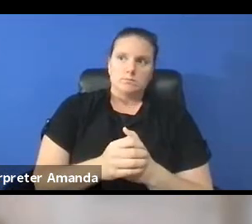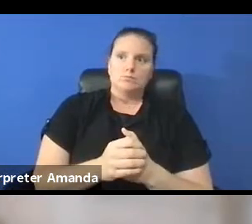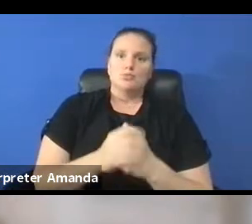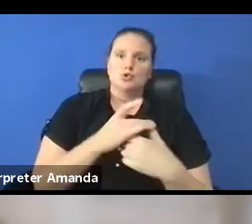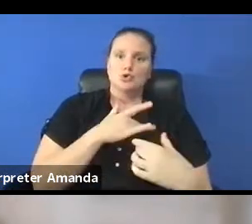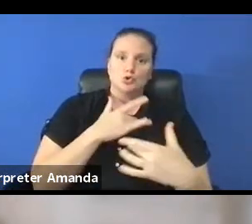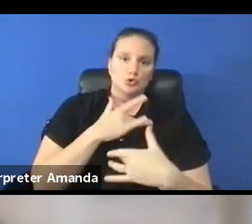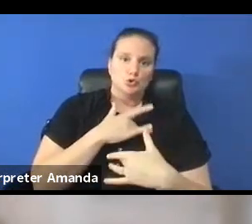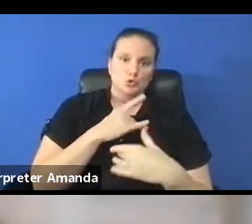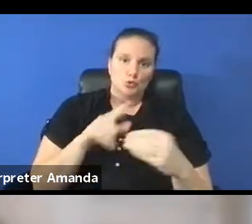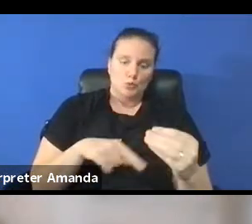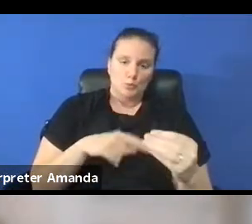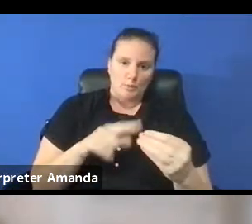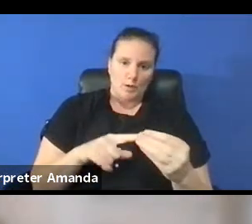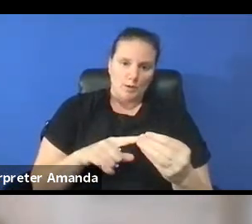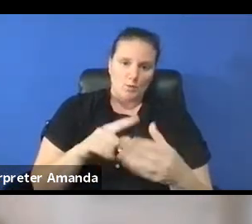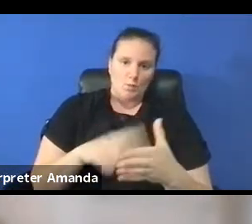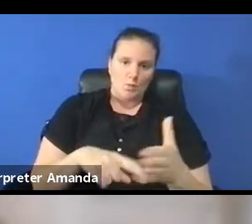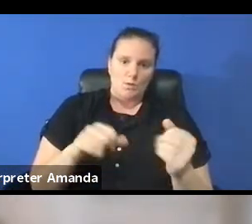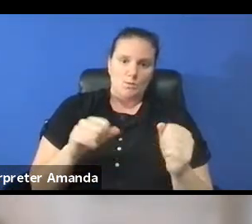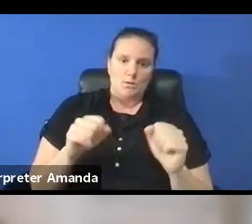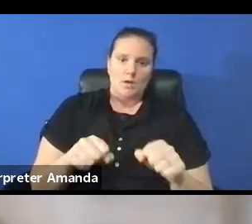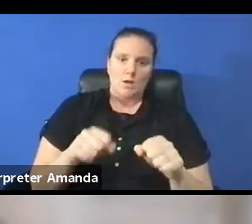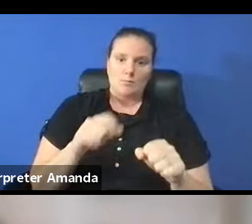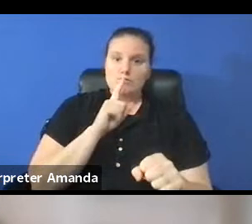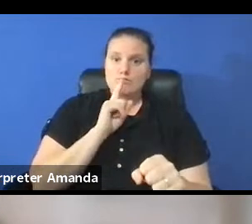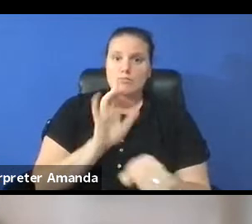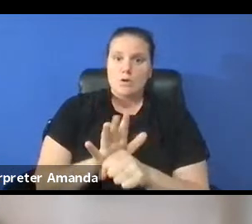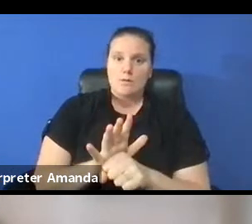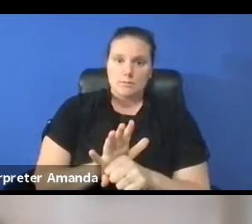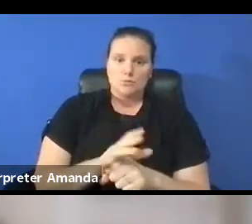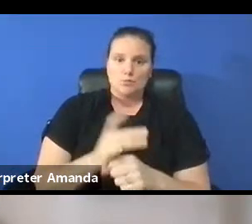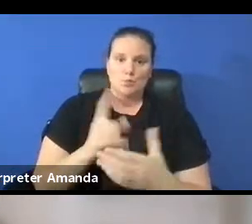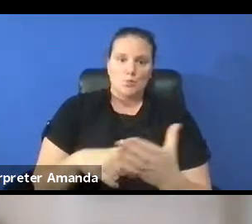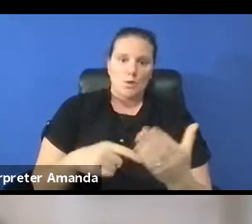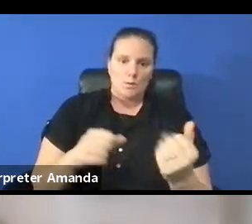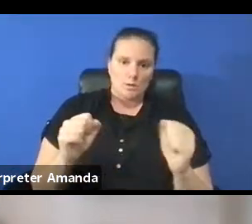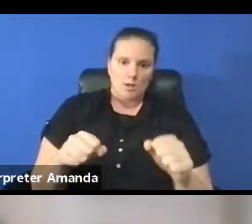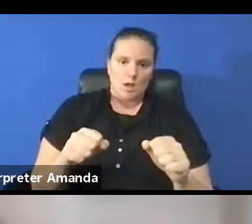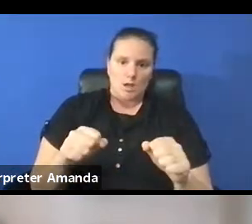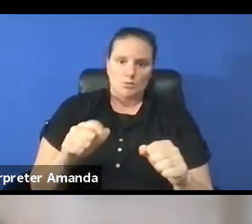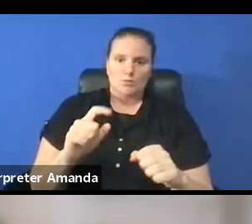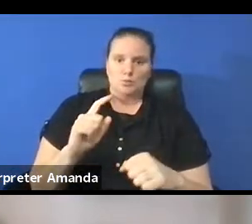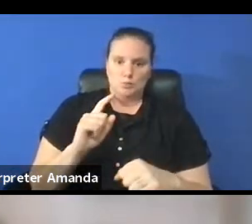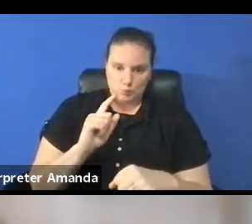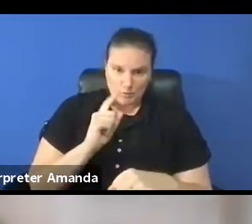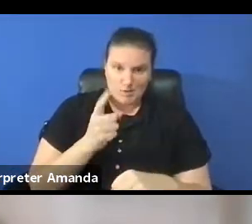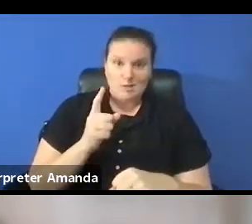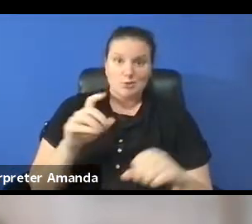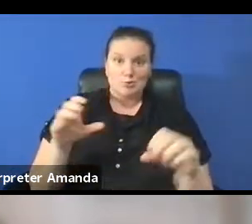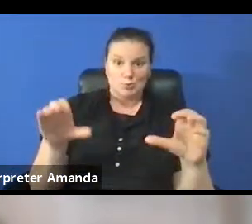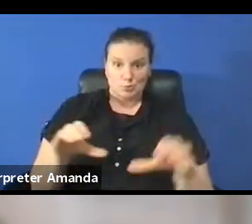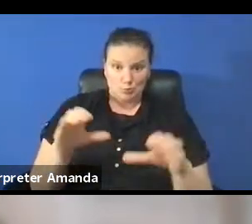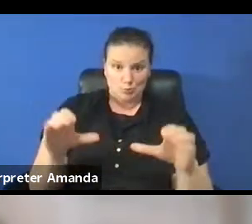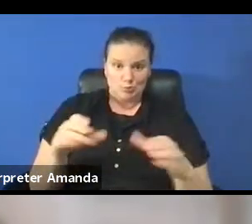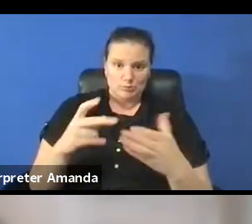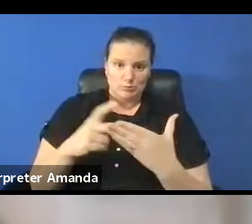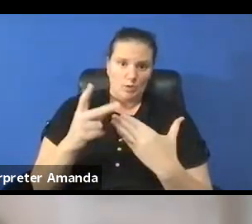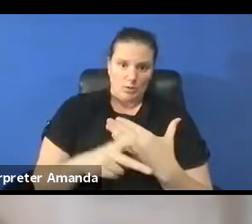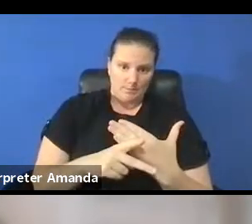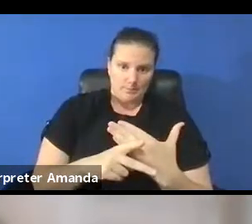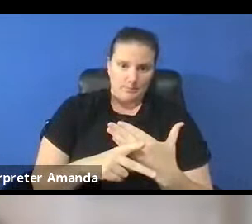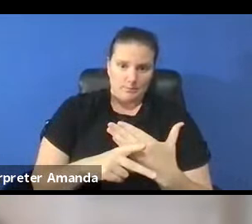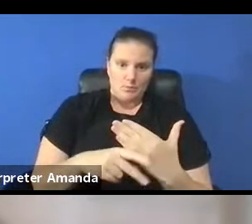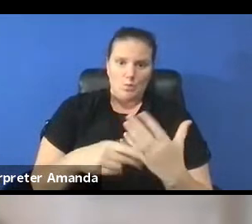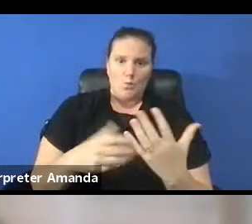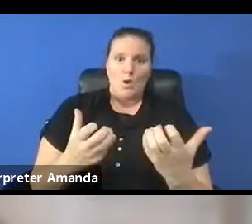concerns about what we're able to promise or what we're able to really do as a program, and wanting